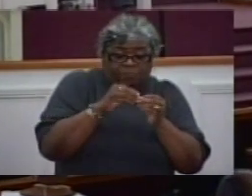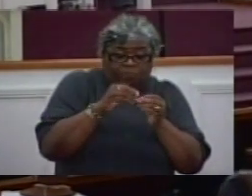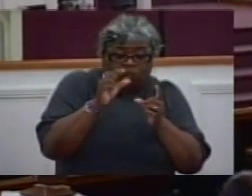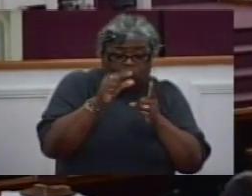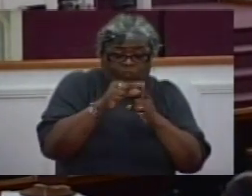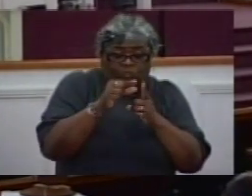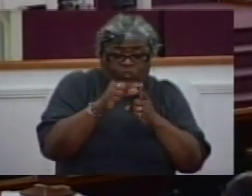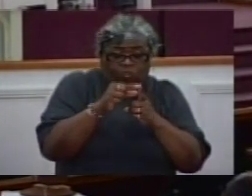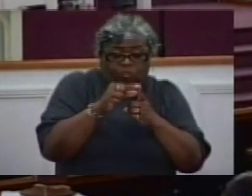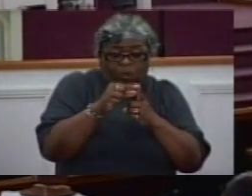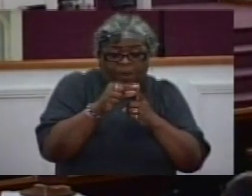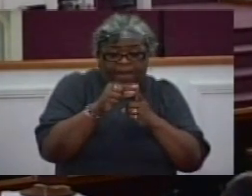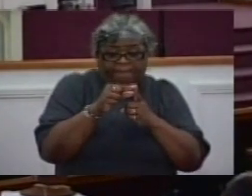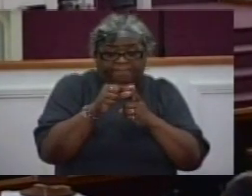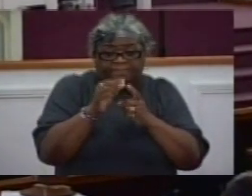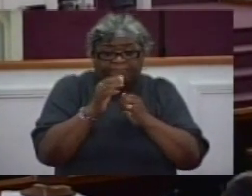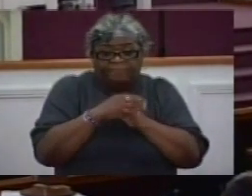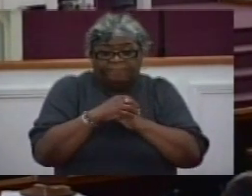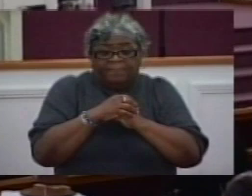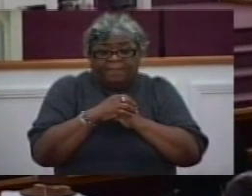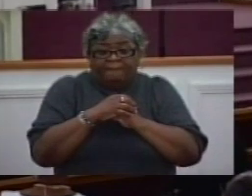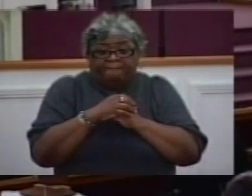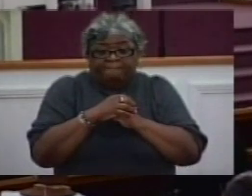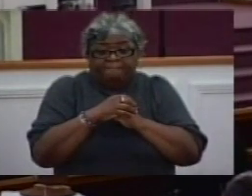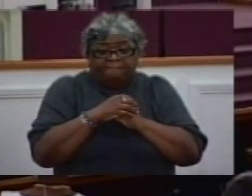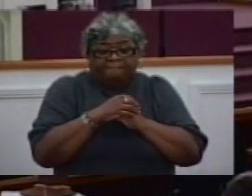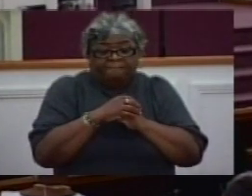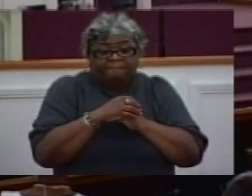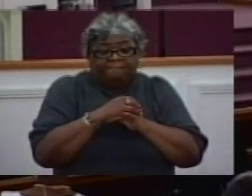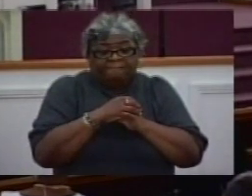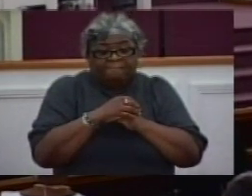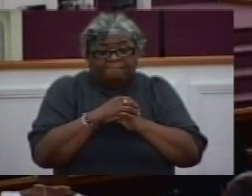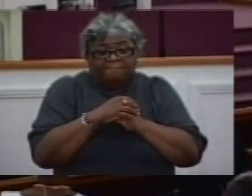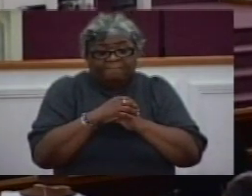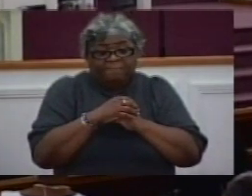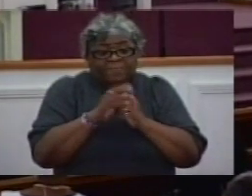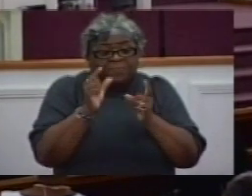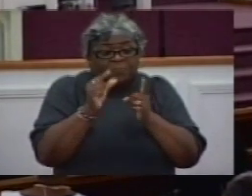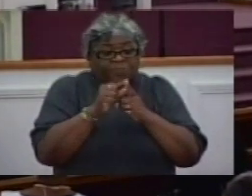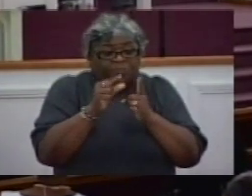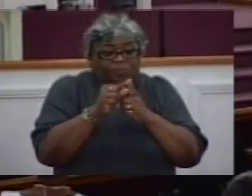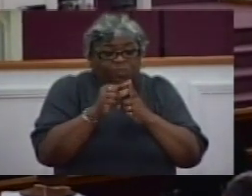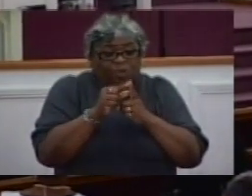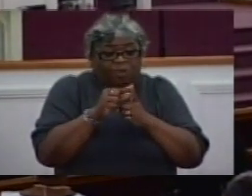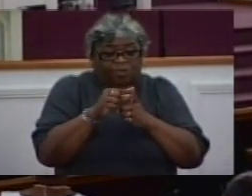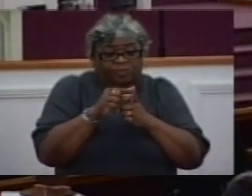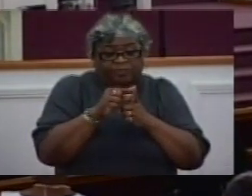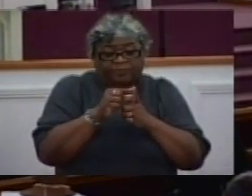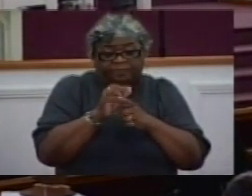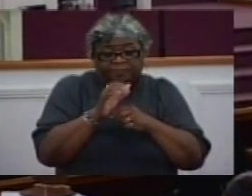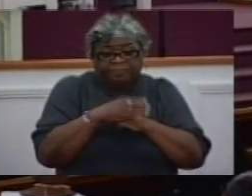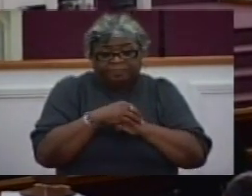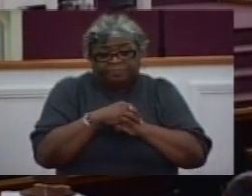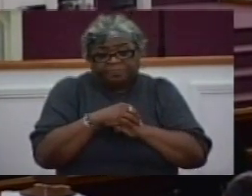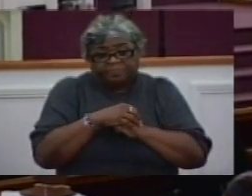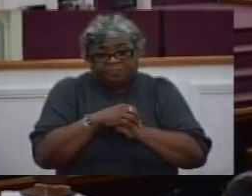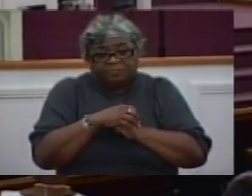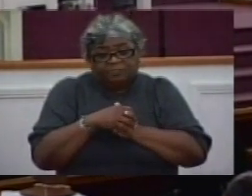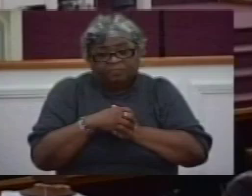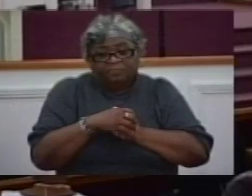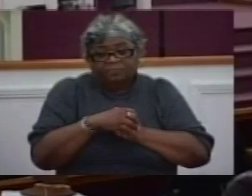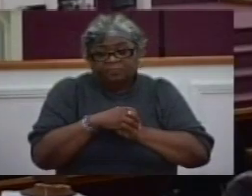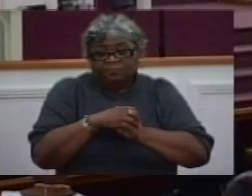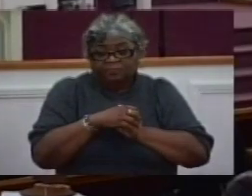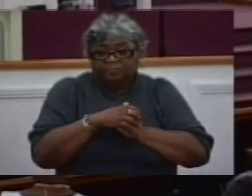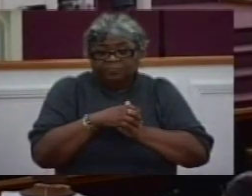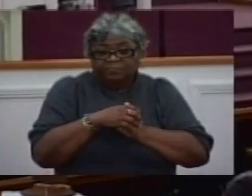ek, and lego, l-e-g-o. The word ek means out, and the word lego